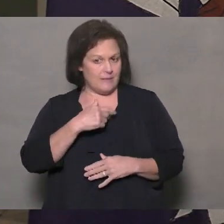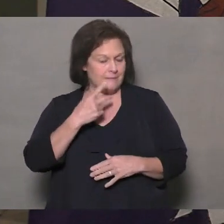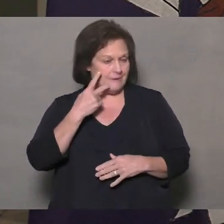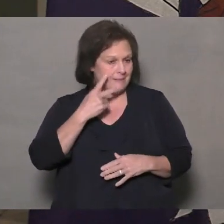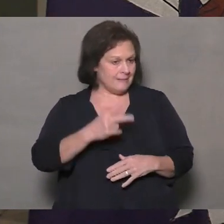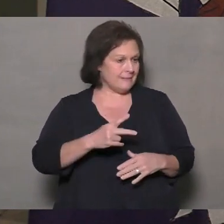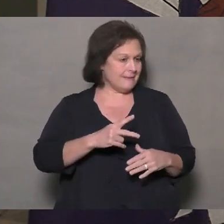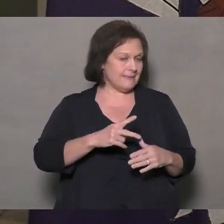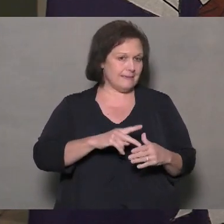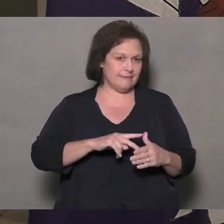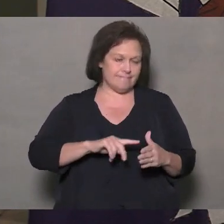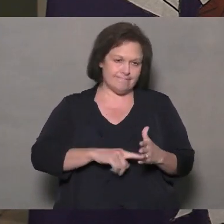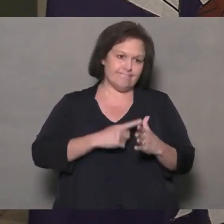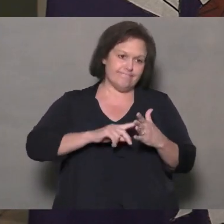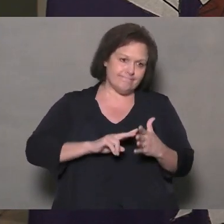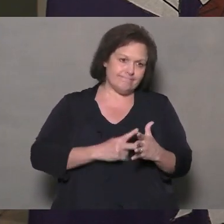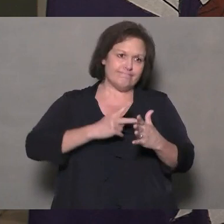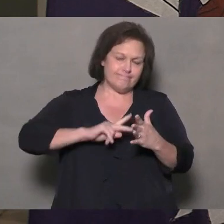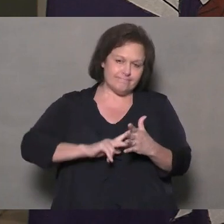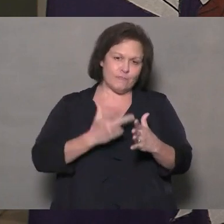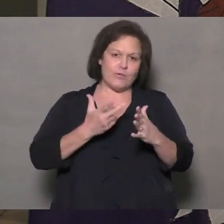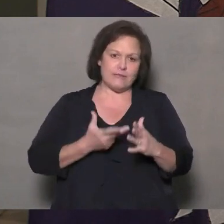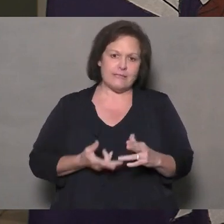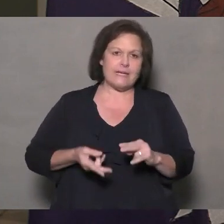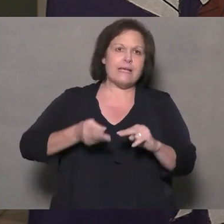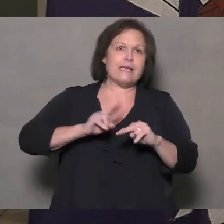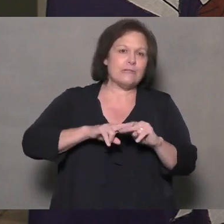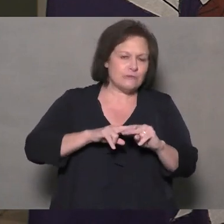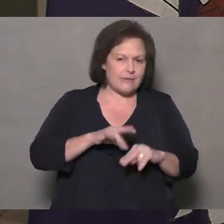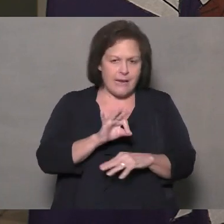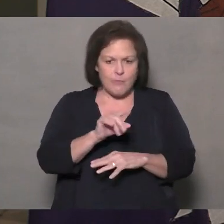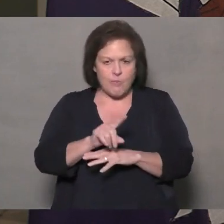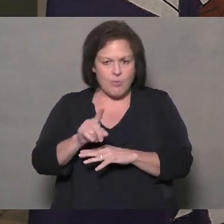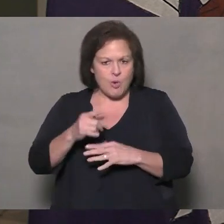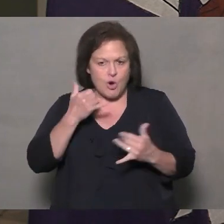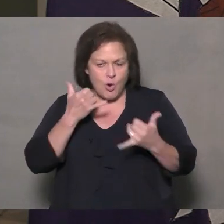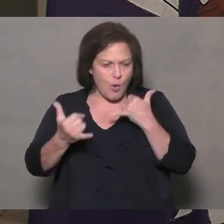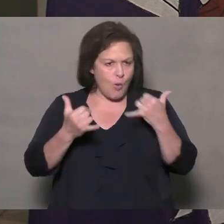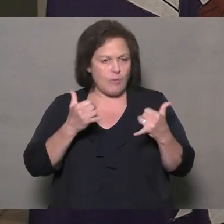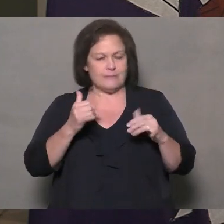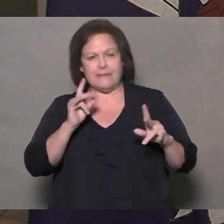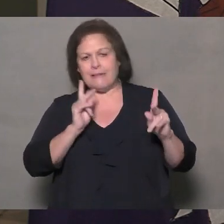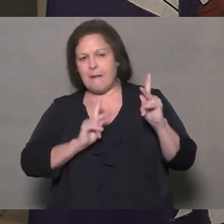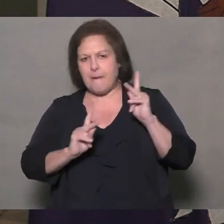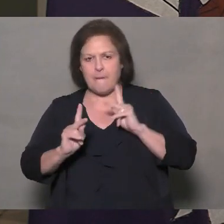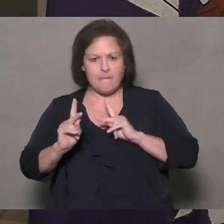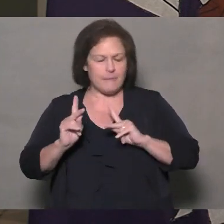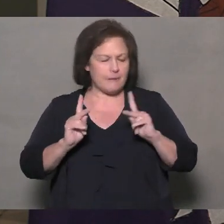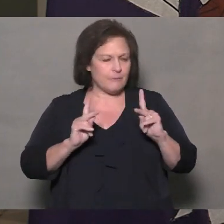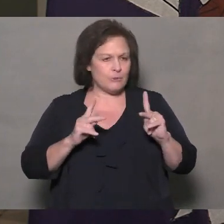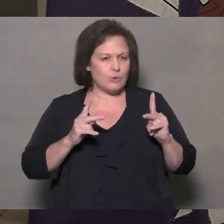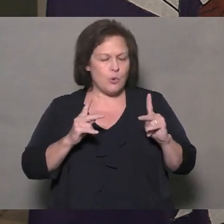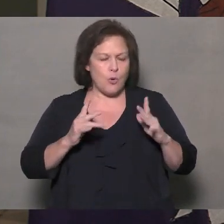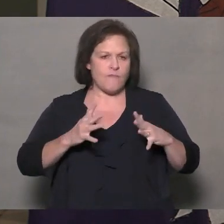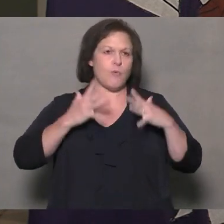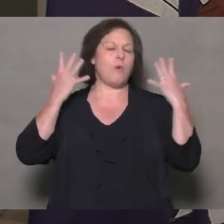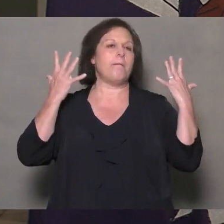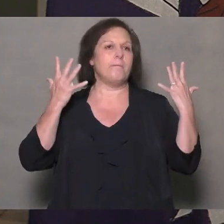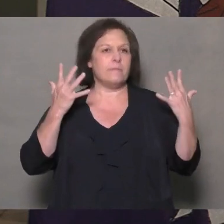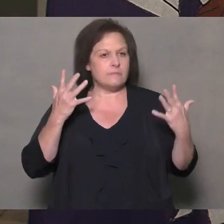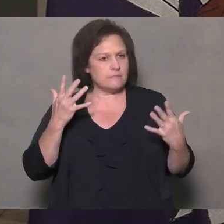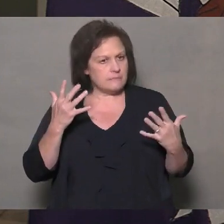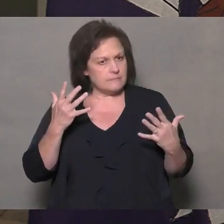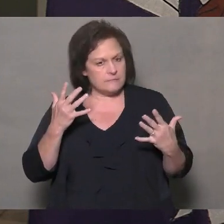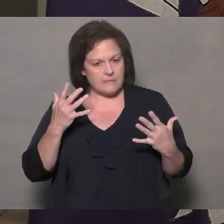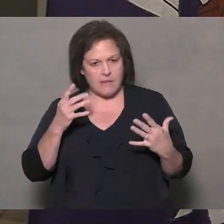year. We have seen an increase in 911 calls from residents overwhelmed by new levels of